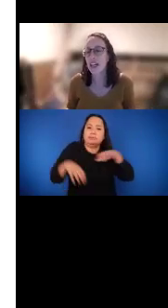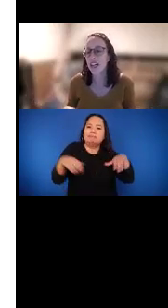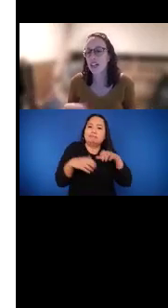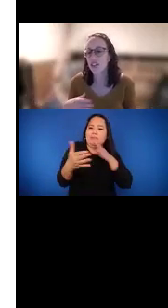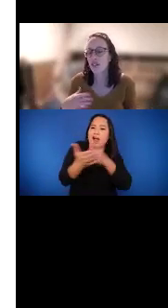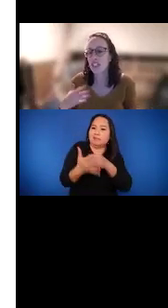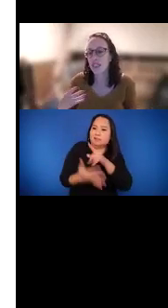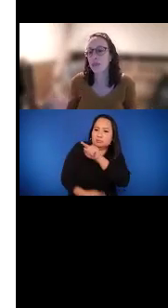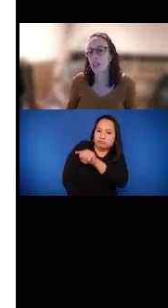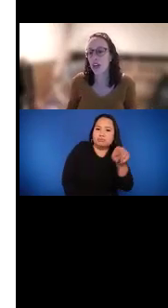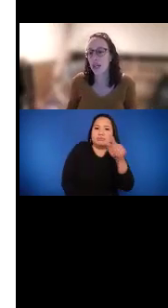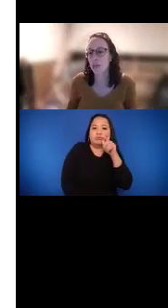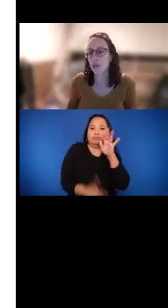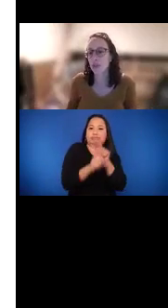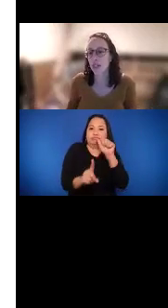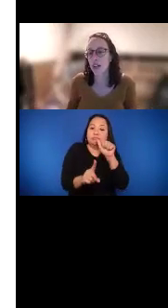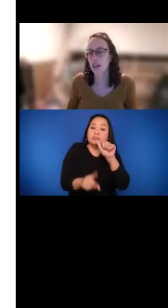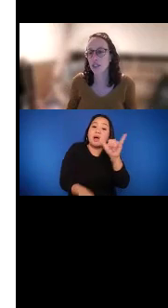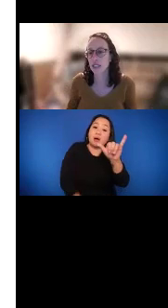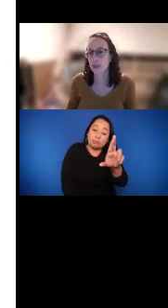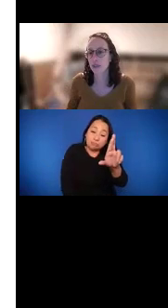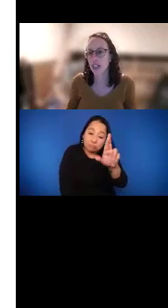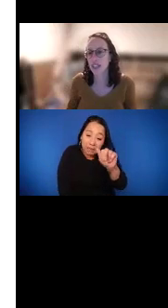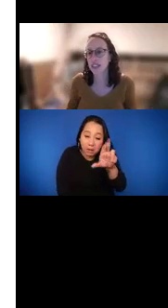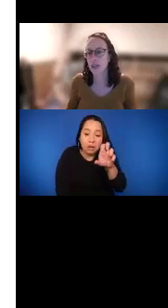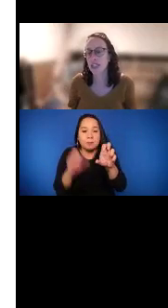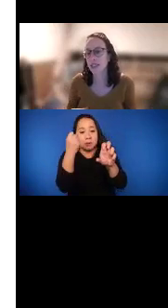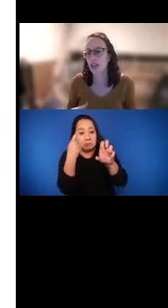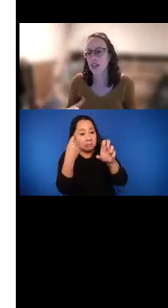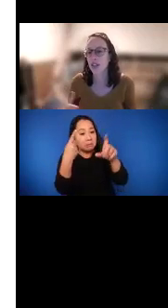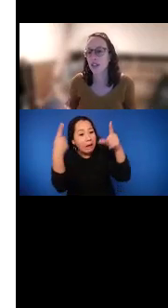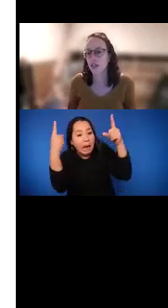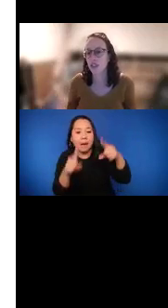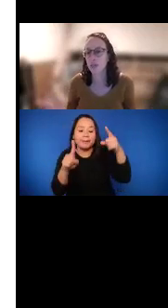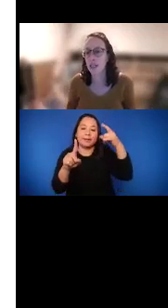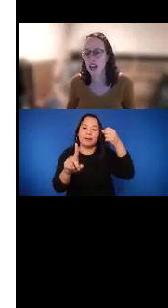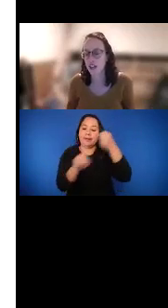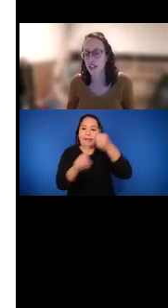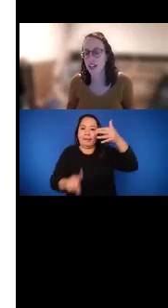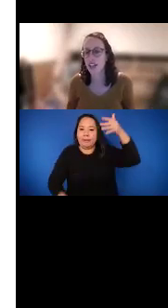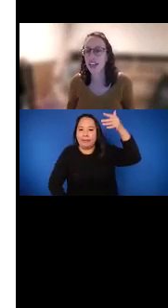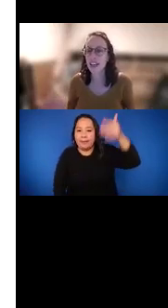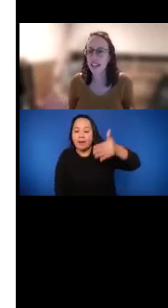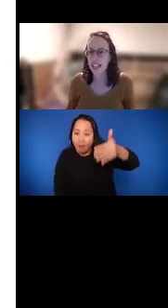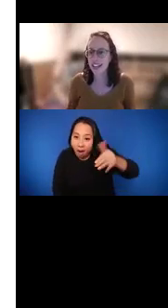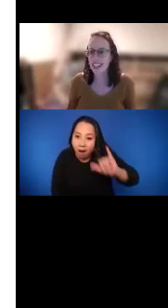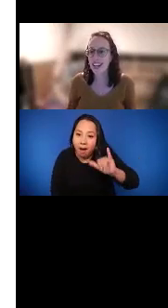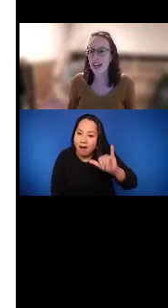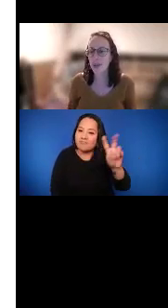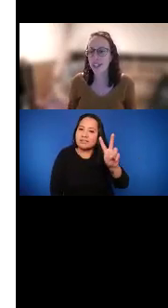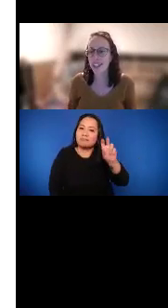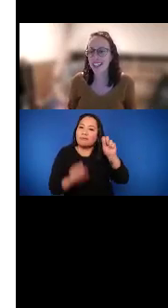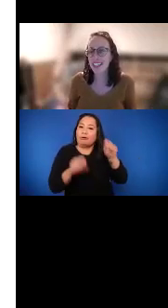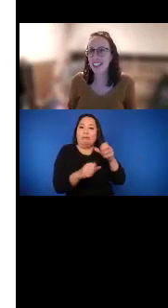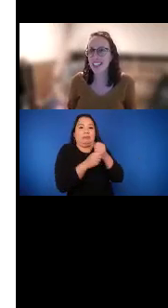moon, victims are able to recover some funds based on a law enforcement action. Again,